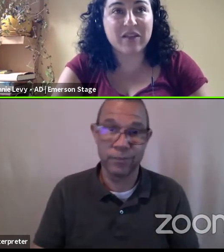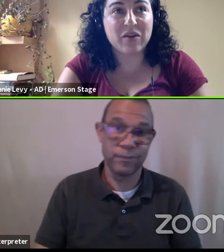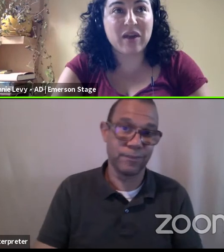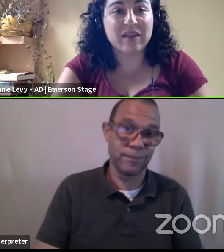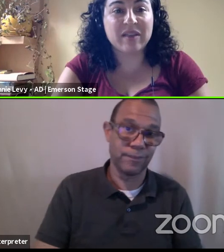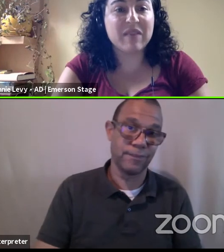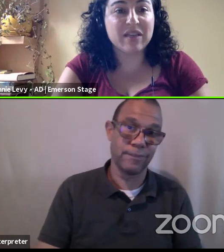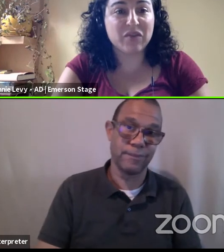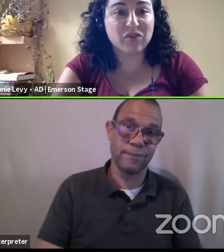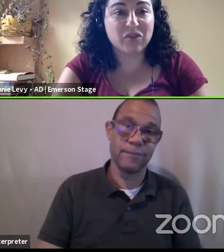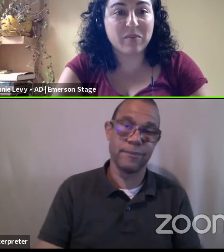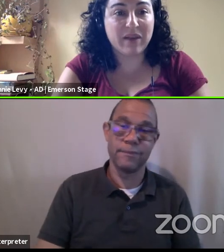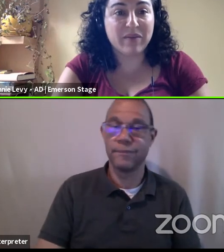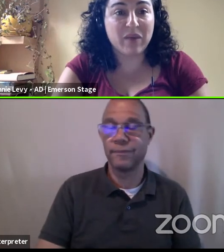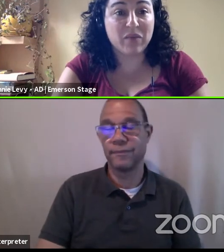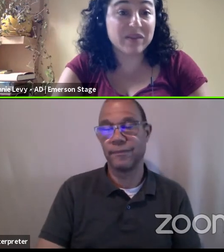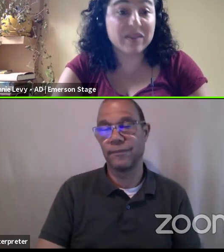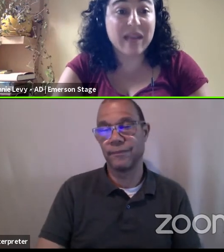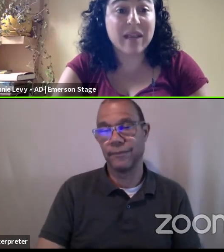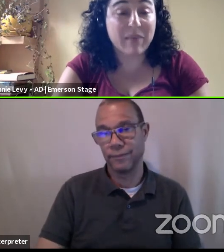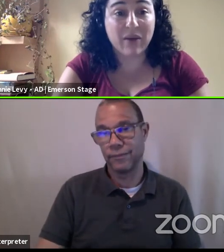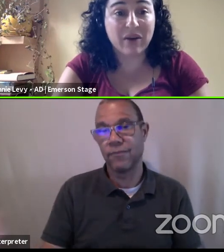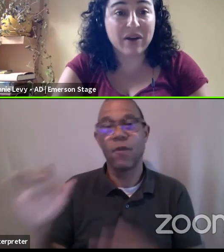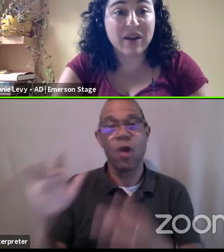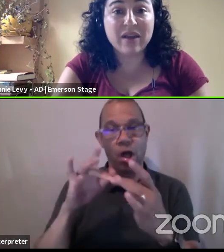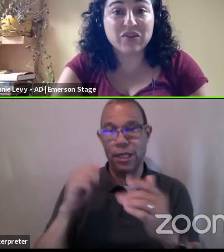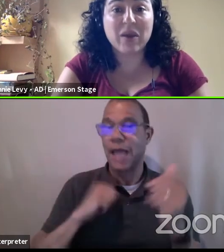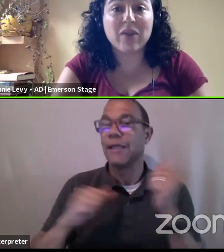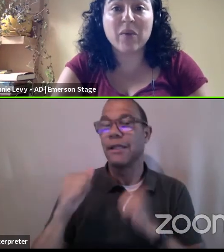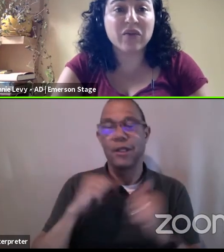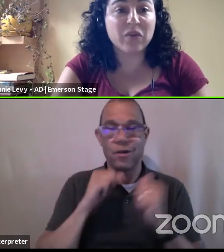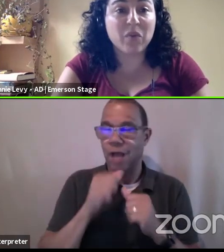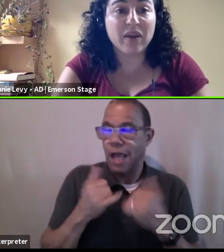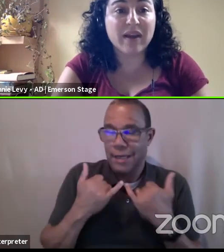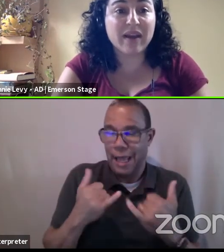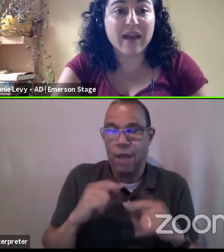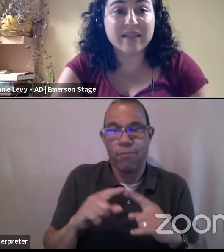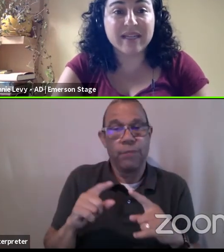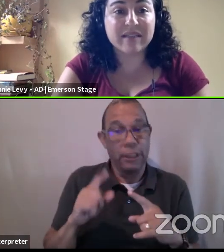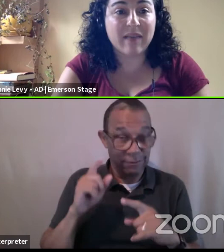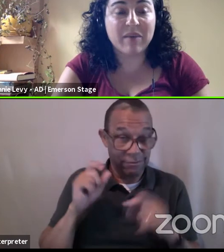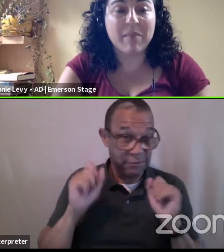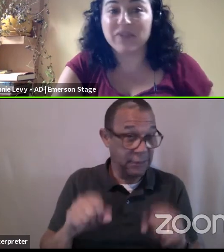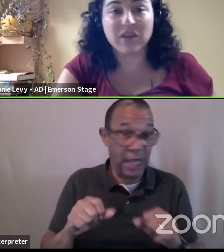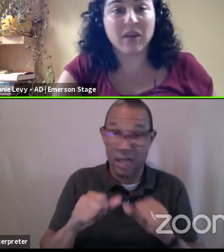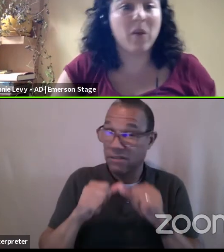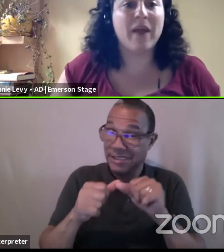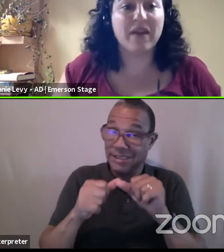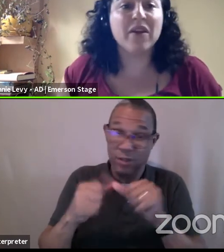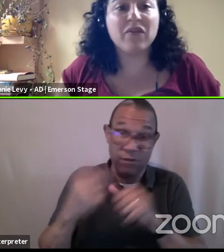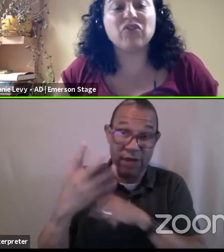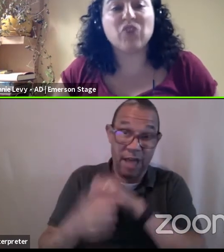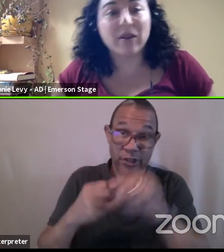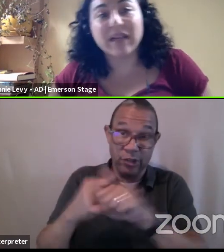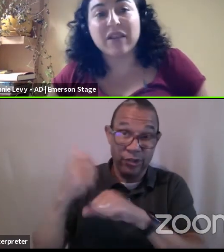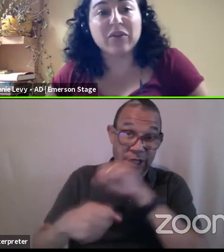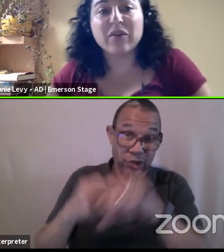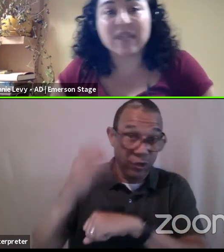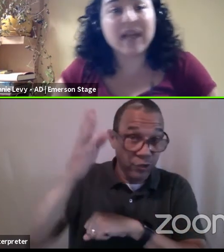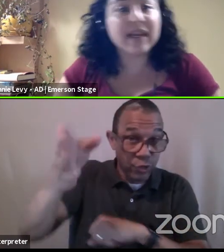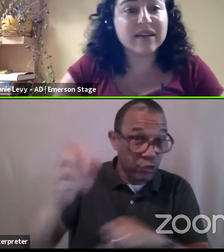online theater, not in the immediate future, but with real staying power. Do either one of you want to, uh, take a stab at imagining what that future